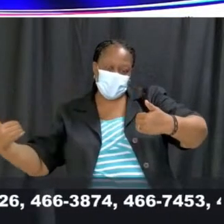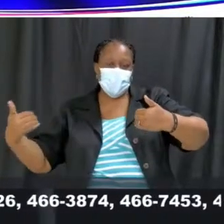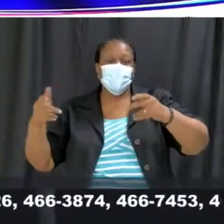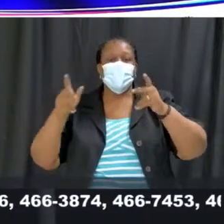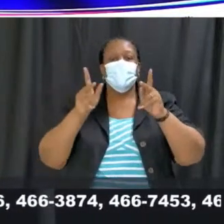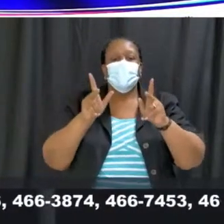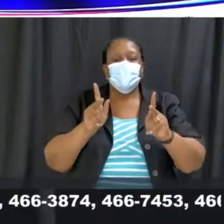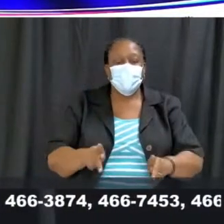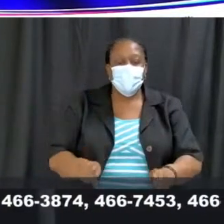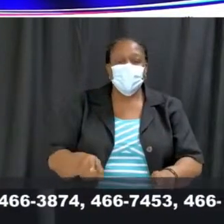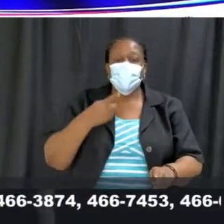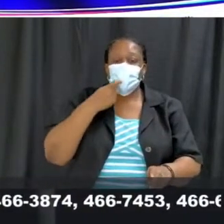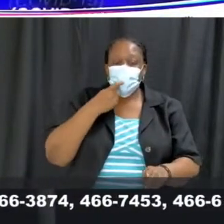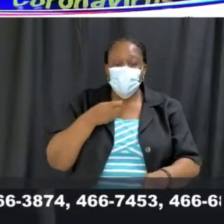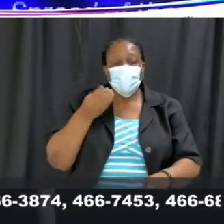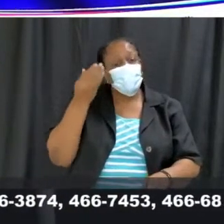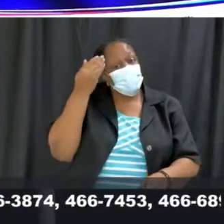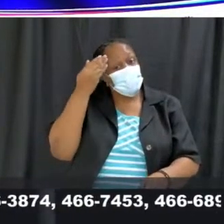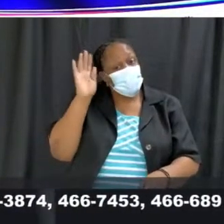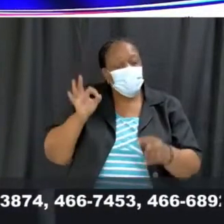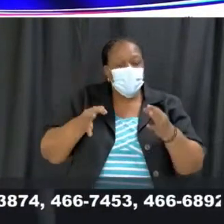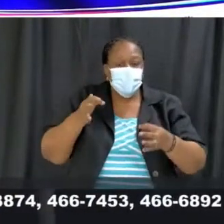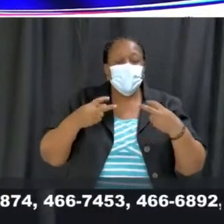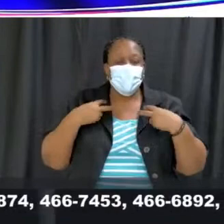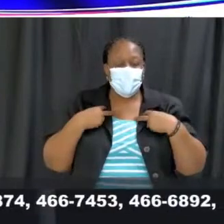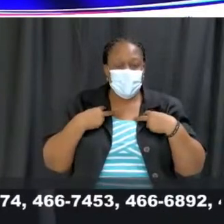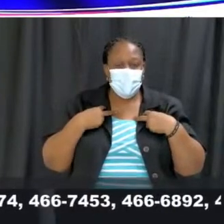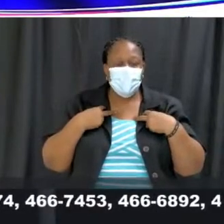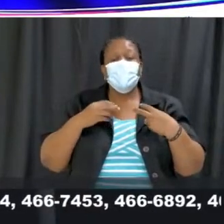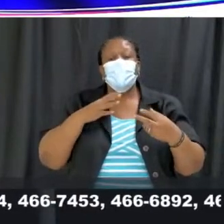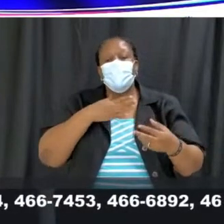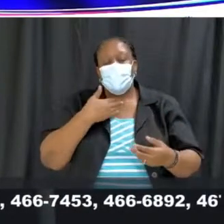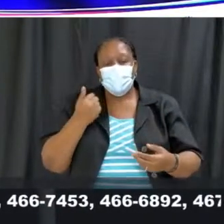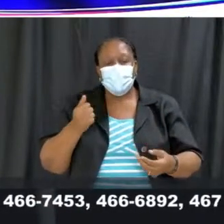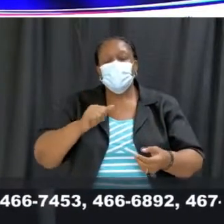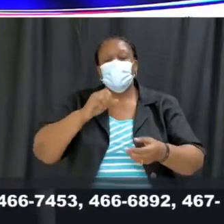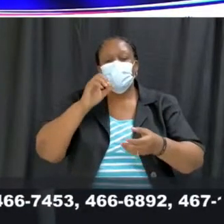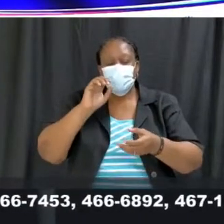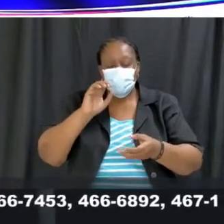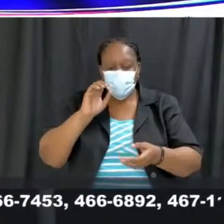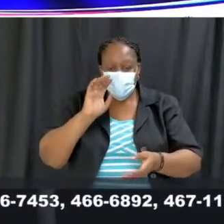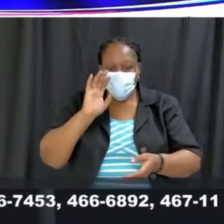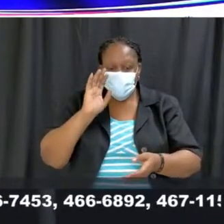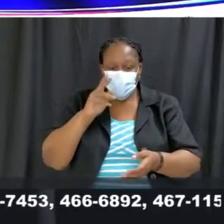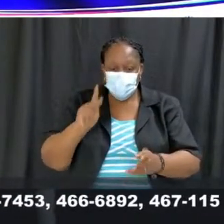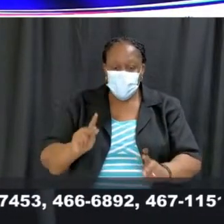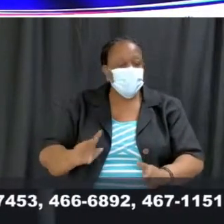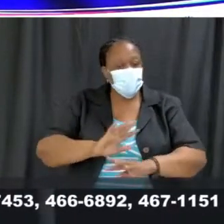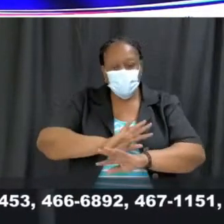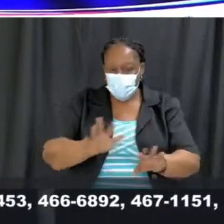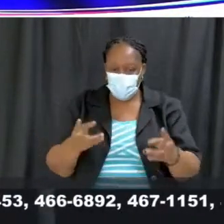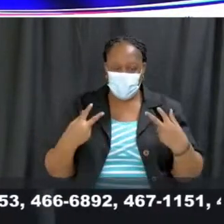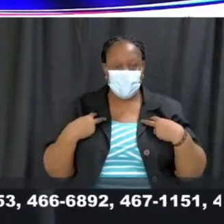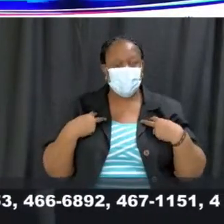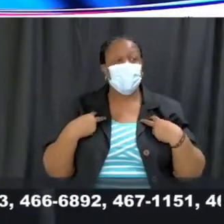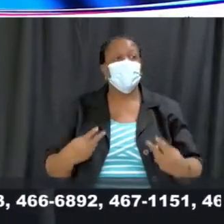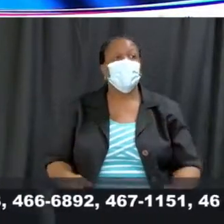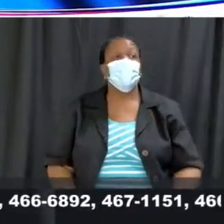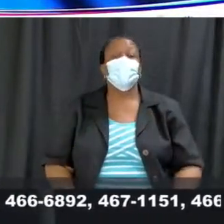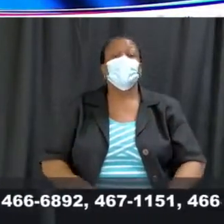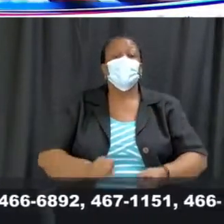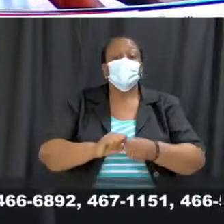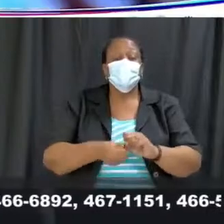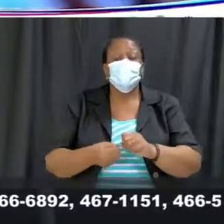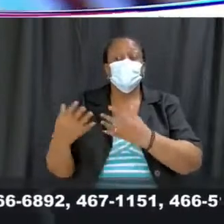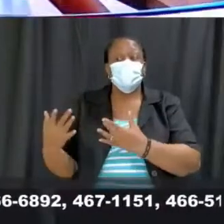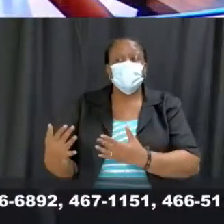of persons who are not ill but may be exposed to a contagious disease to see if they eventually become